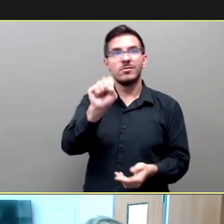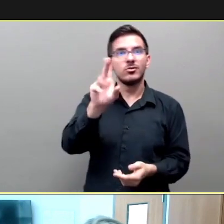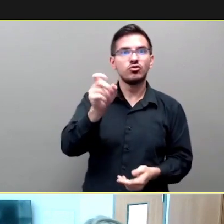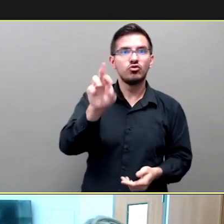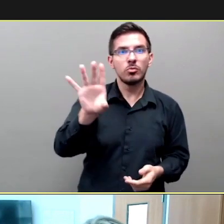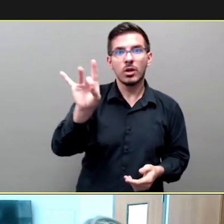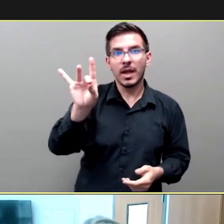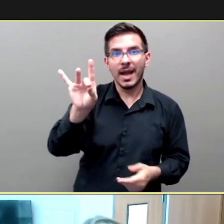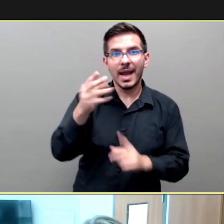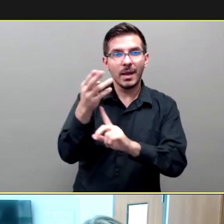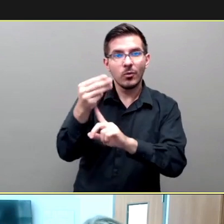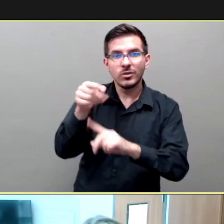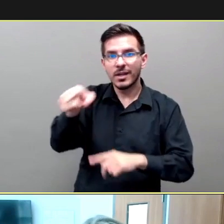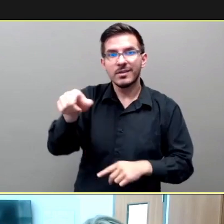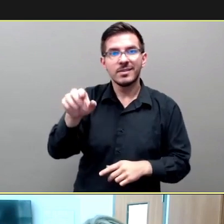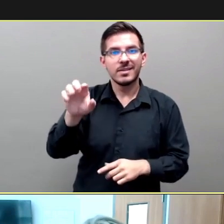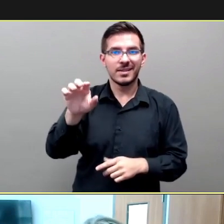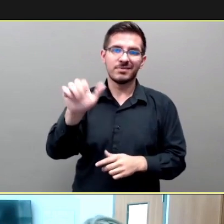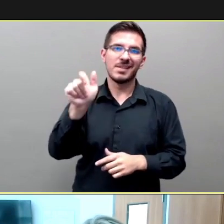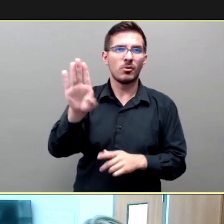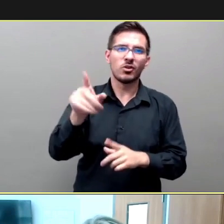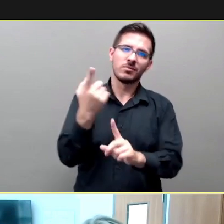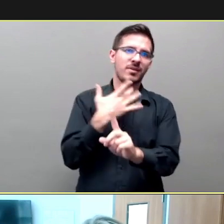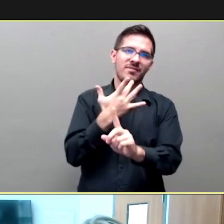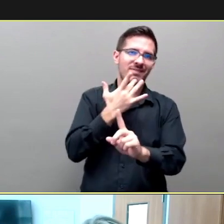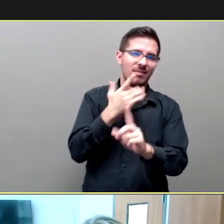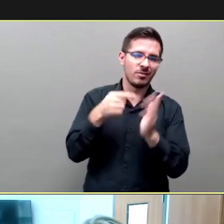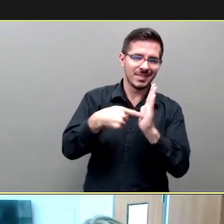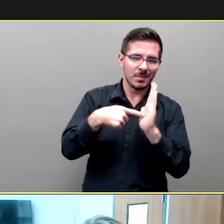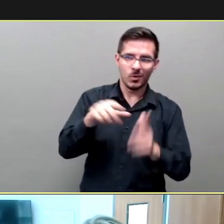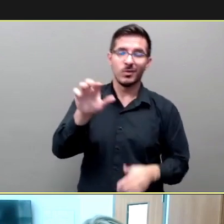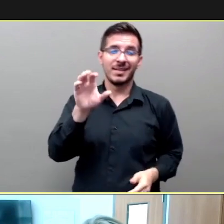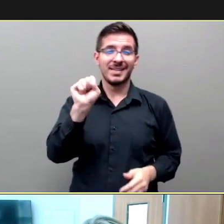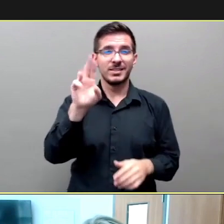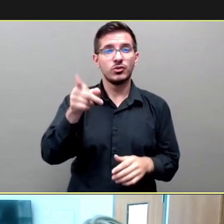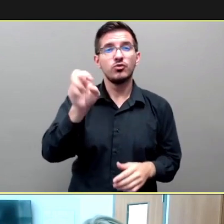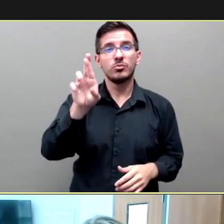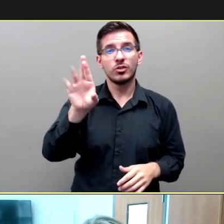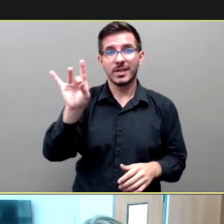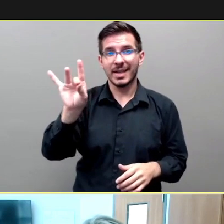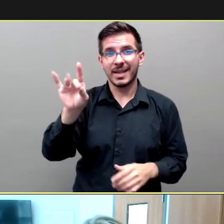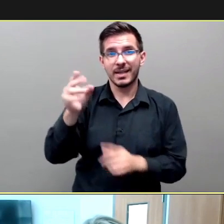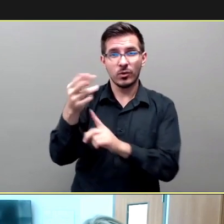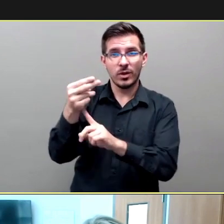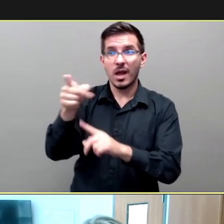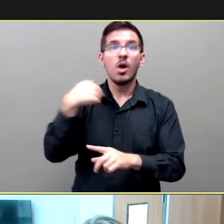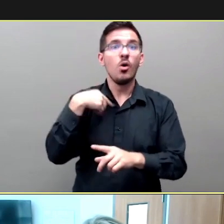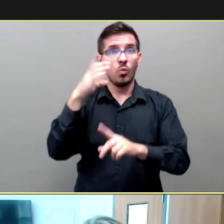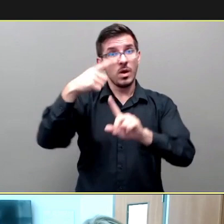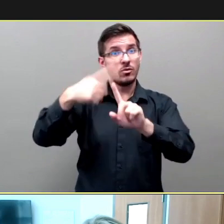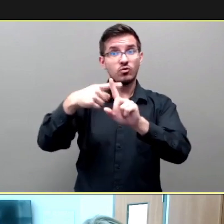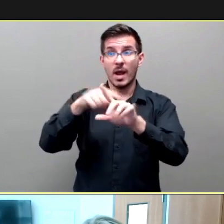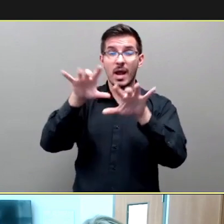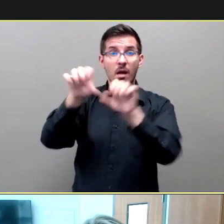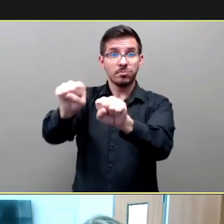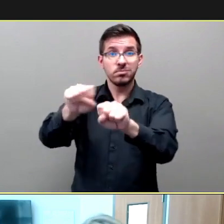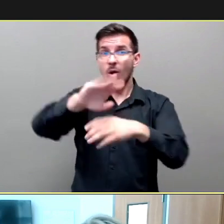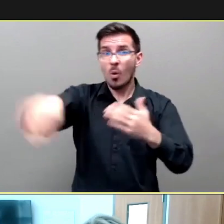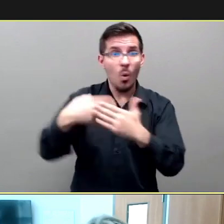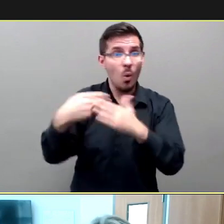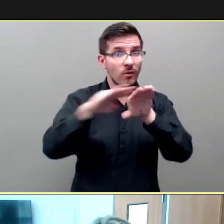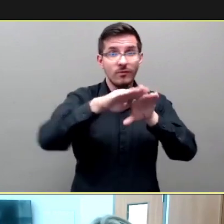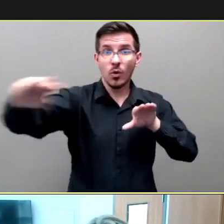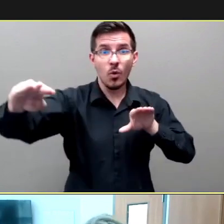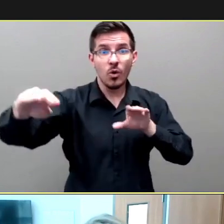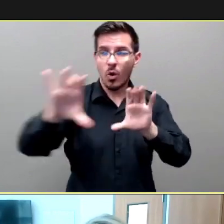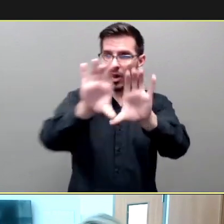use one of our favorite examples, then we might actually rent out the whole floor or a whole wing of